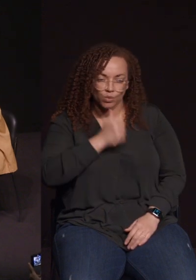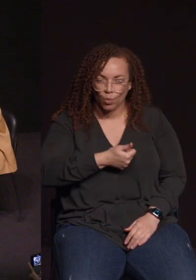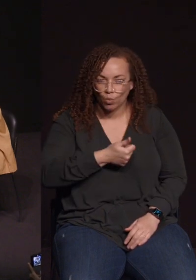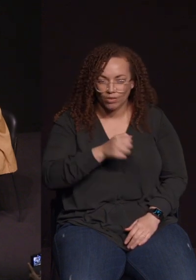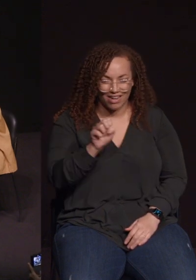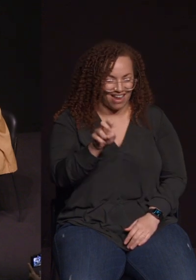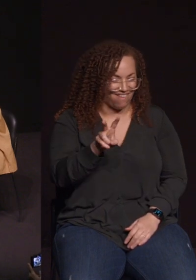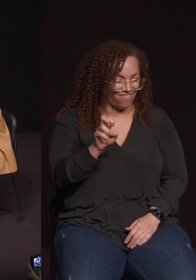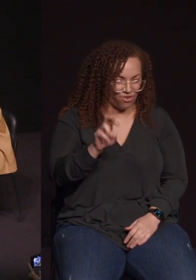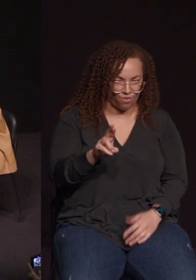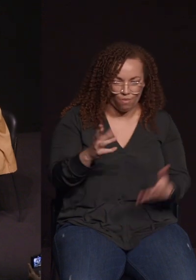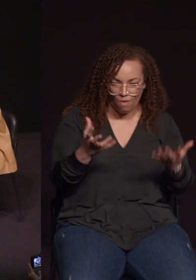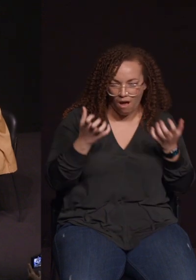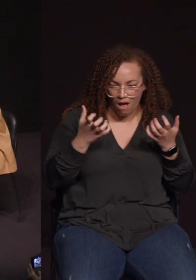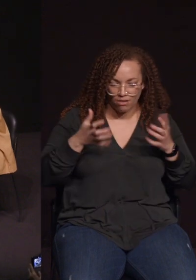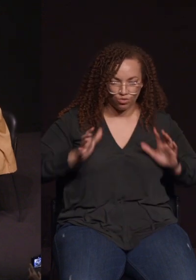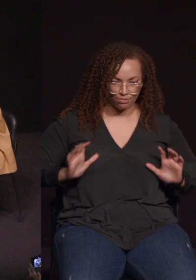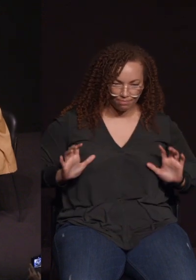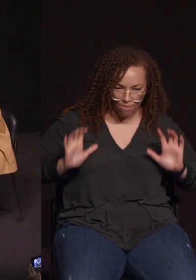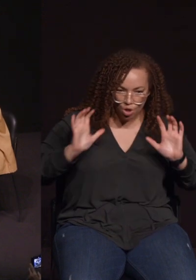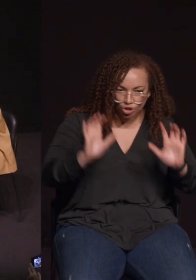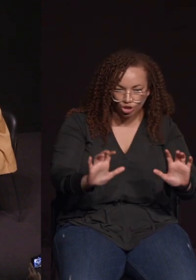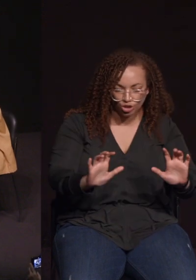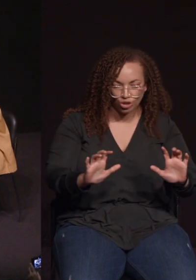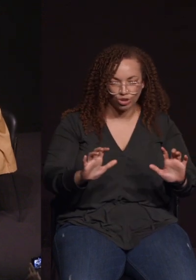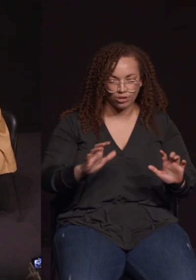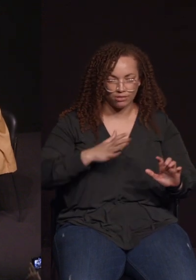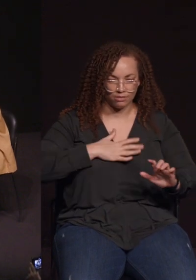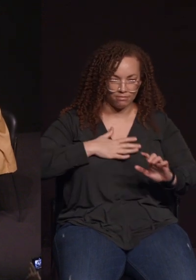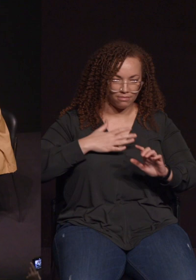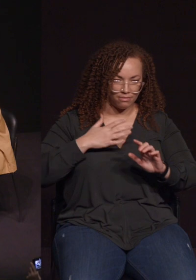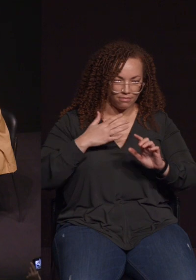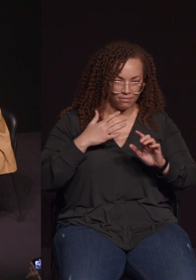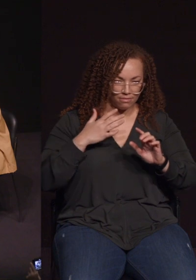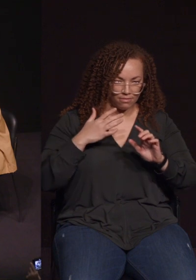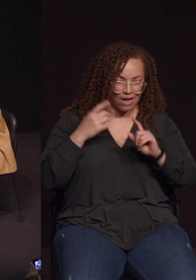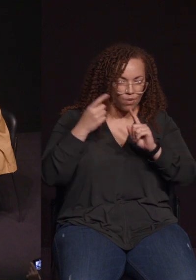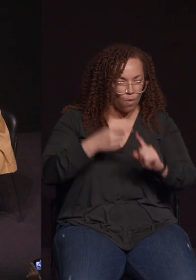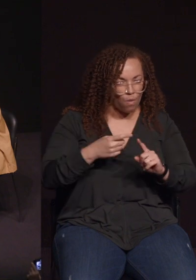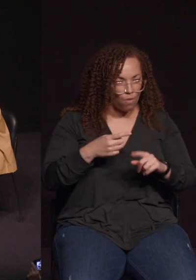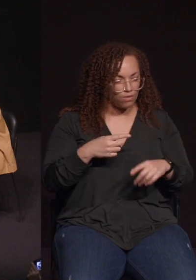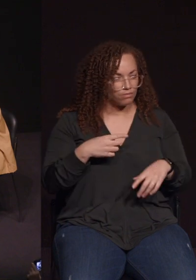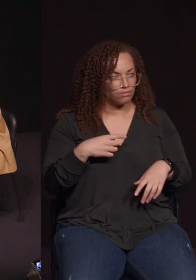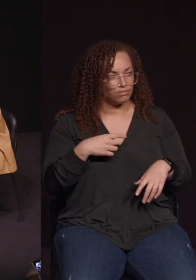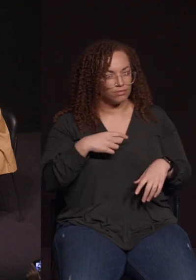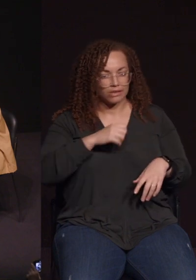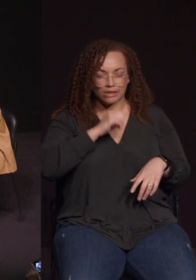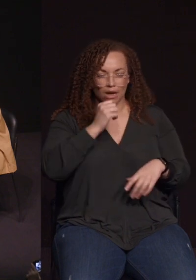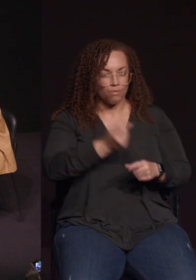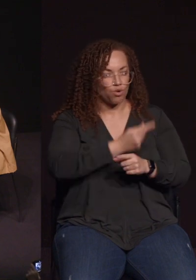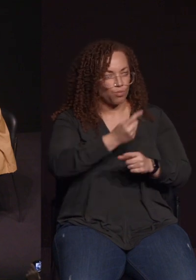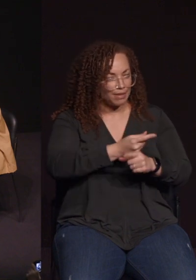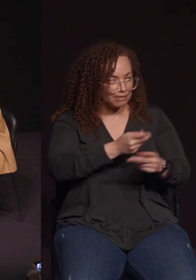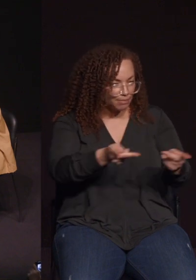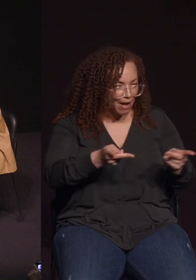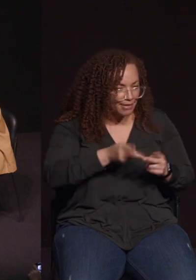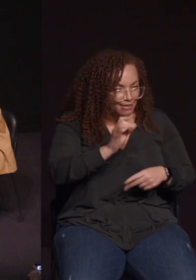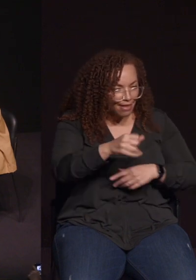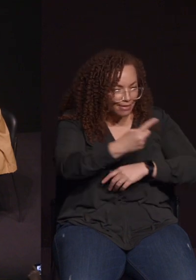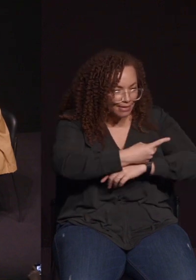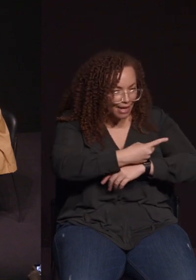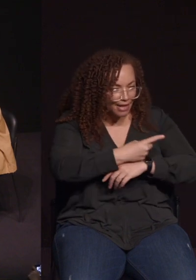to push an agenda of me not being in the right space that day and then still